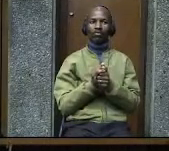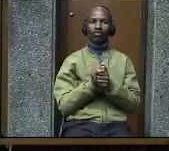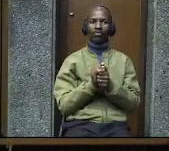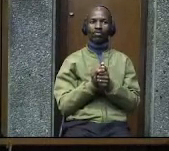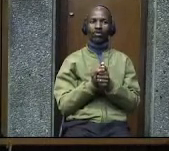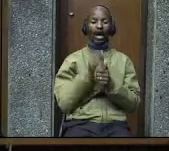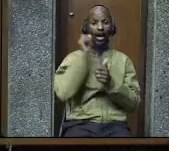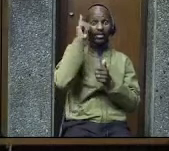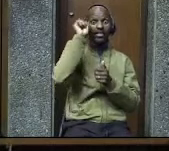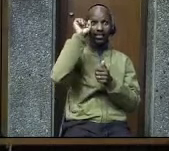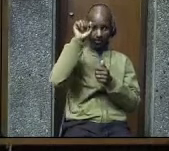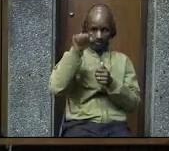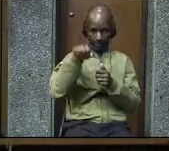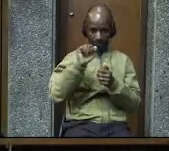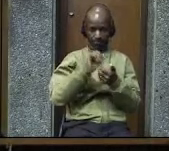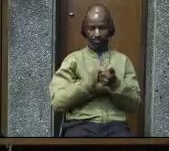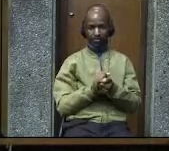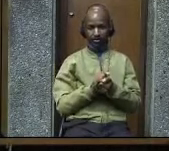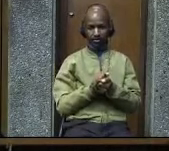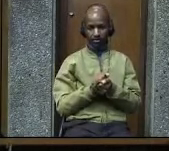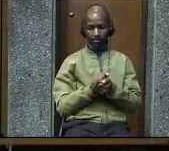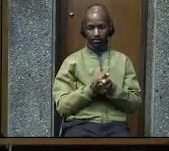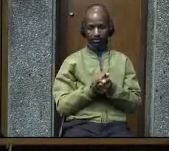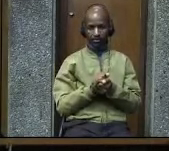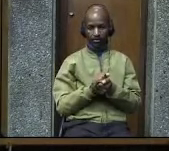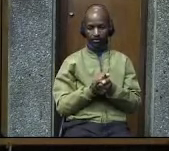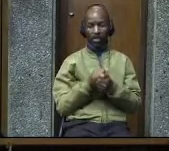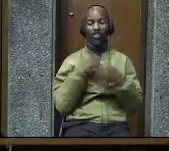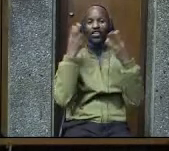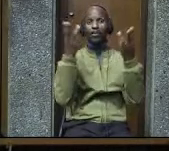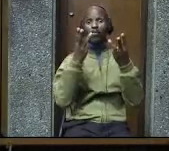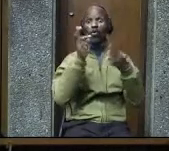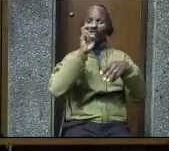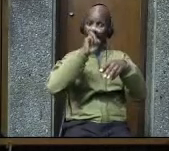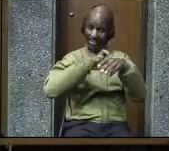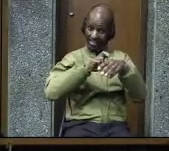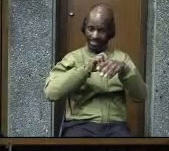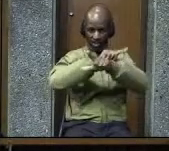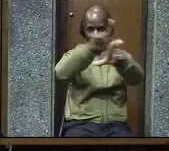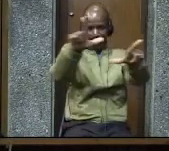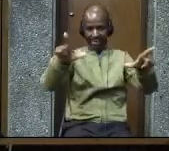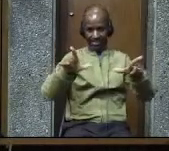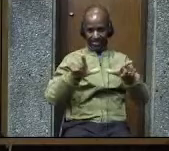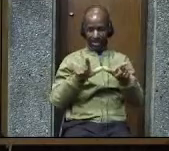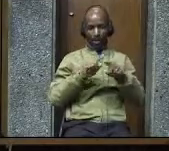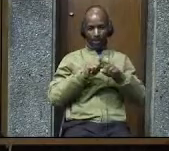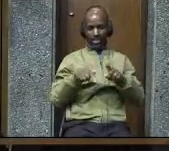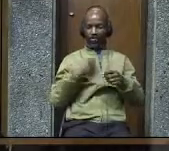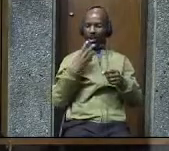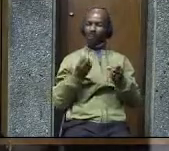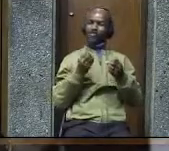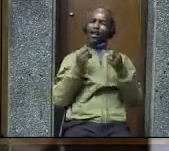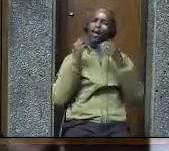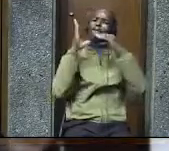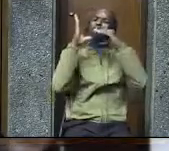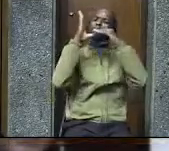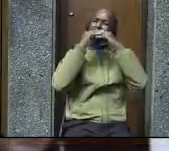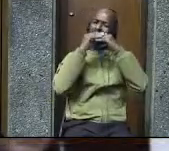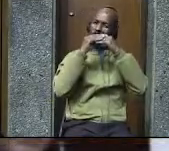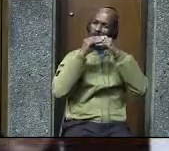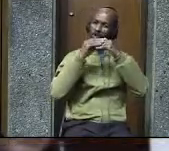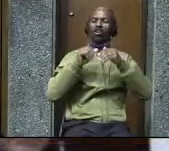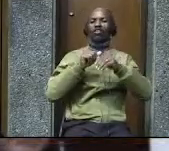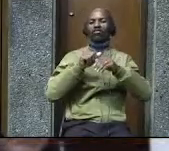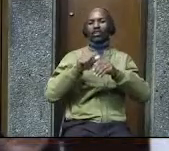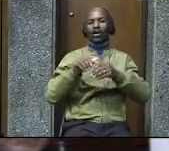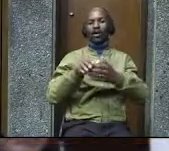I understand that people need land, but there are millions of hectares of